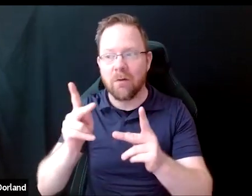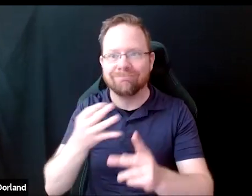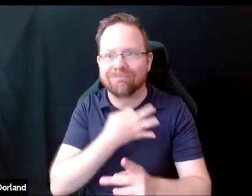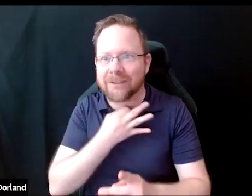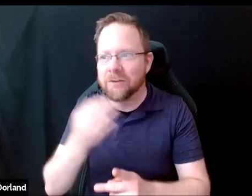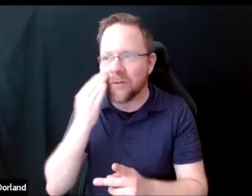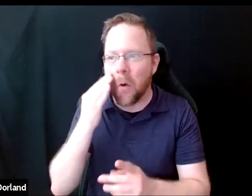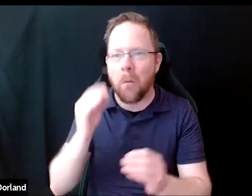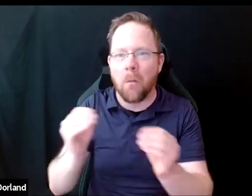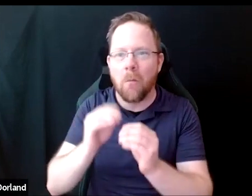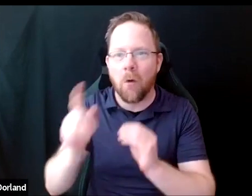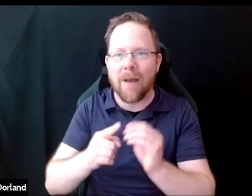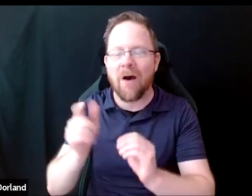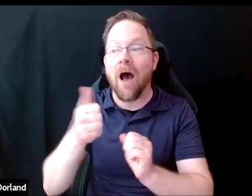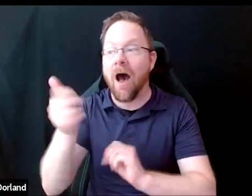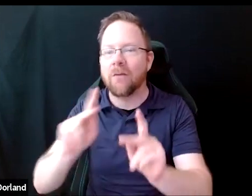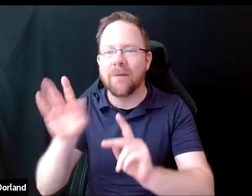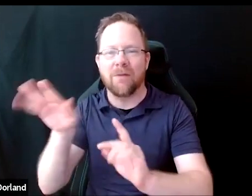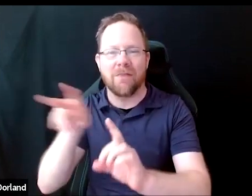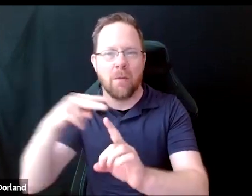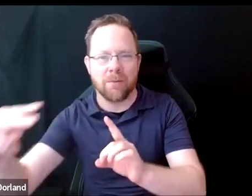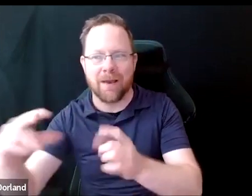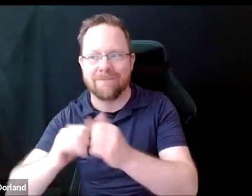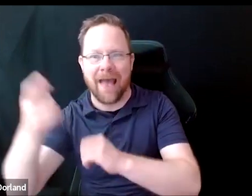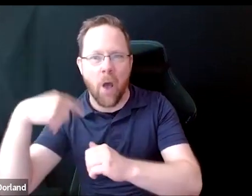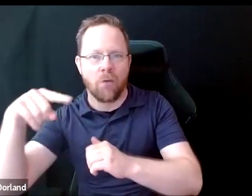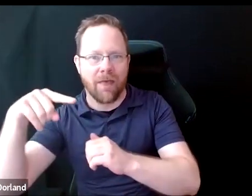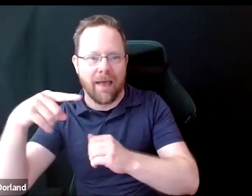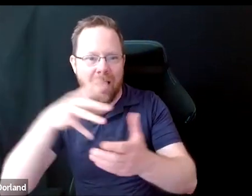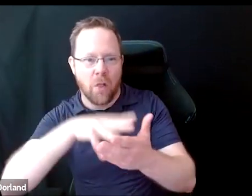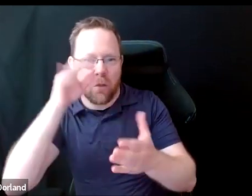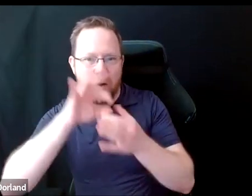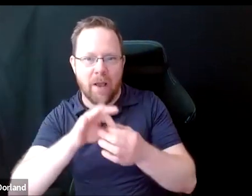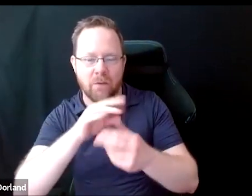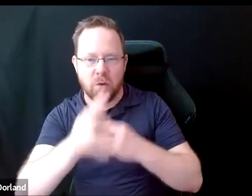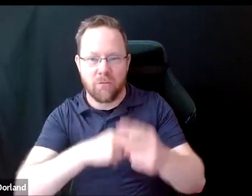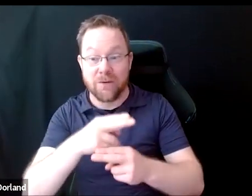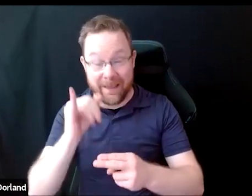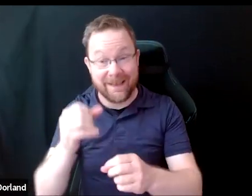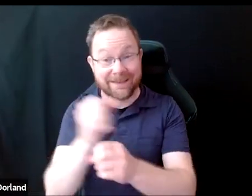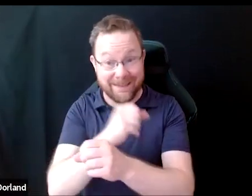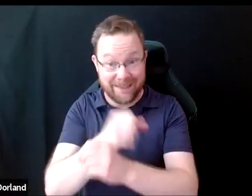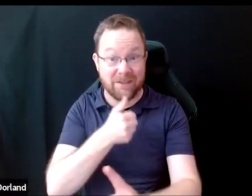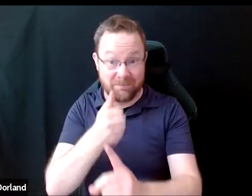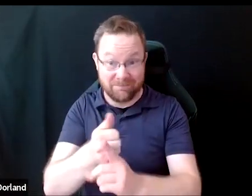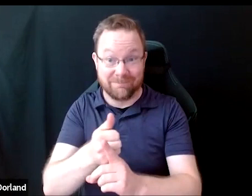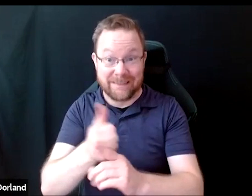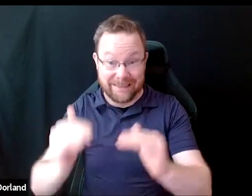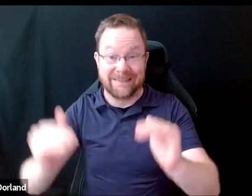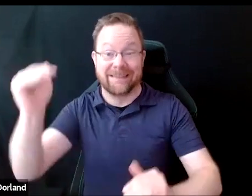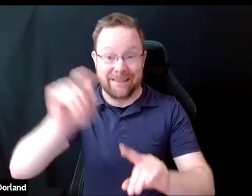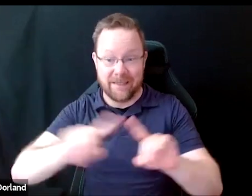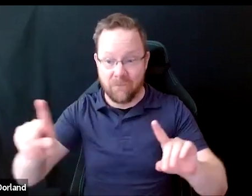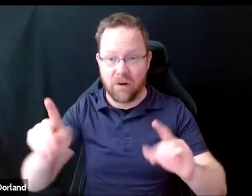universe to a statistically significant extent as compared to their sighted counterparts. This